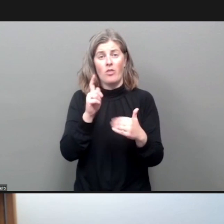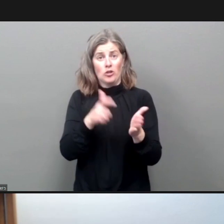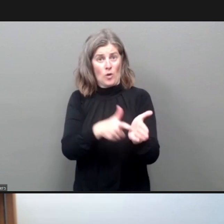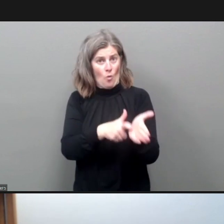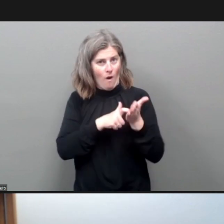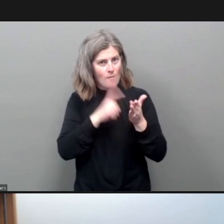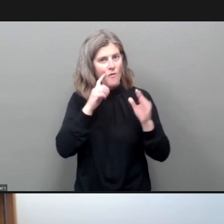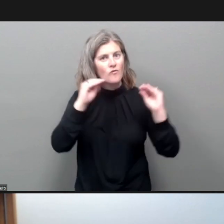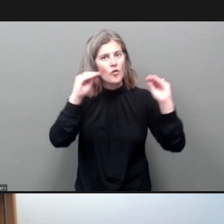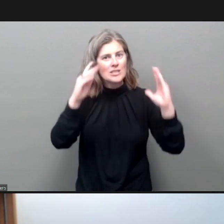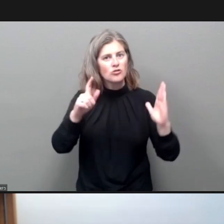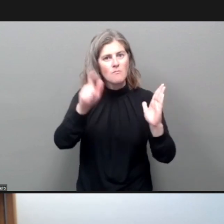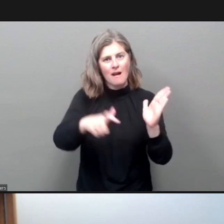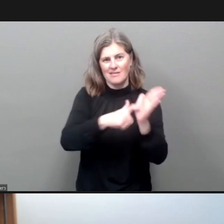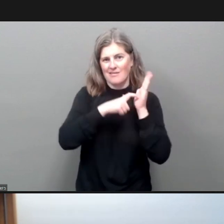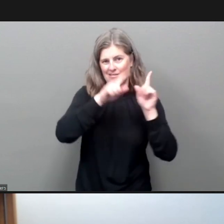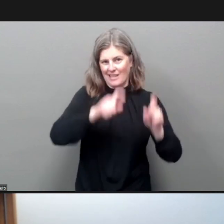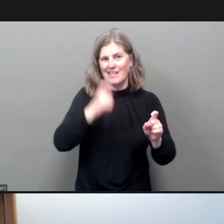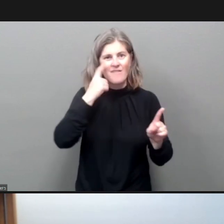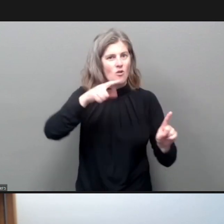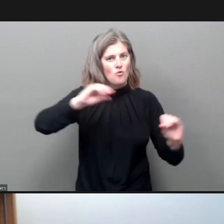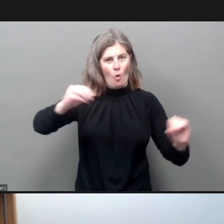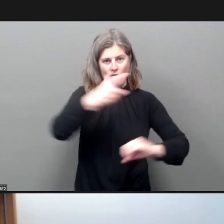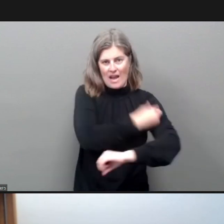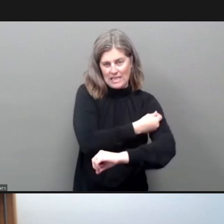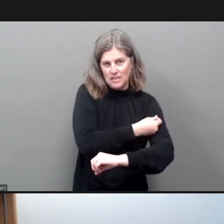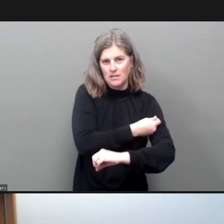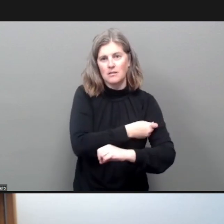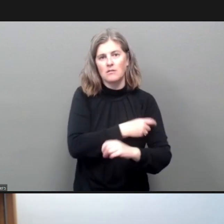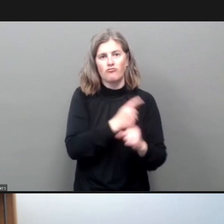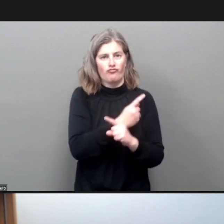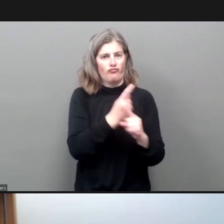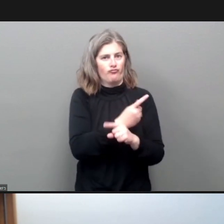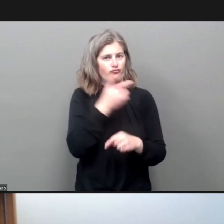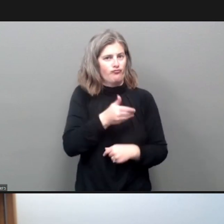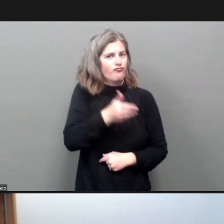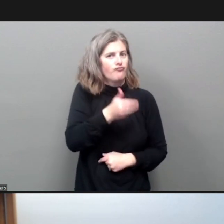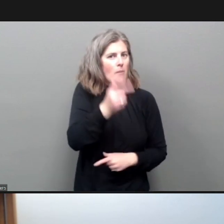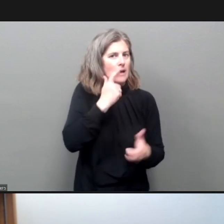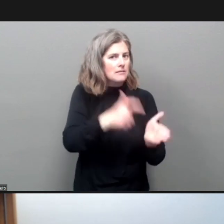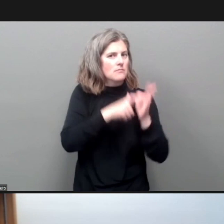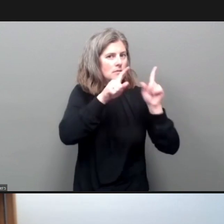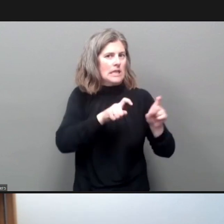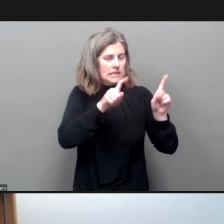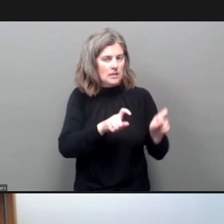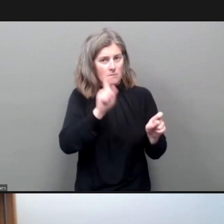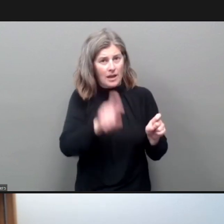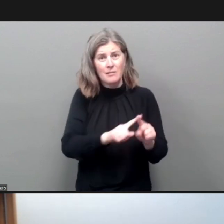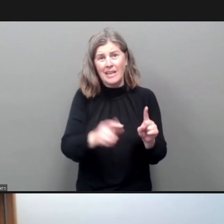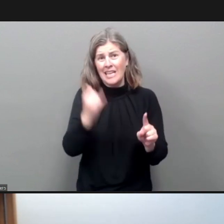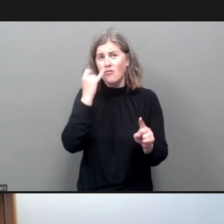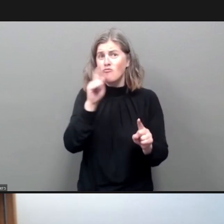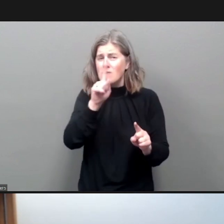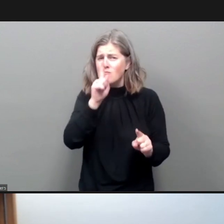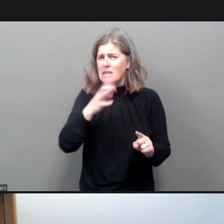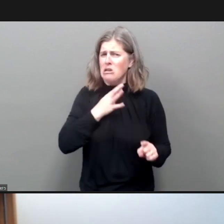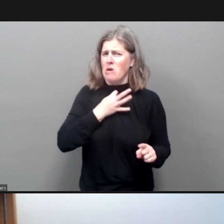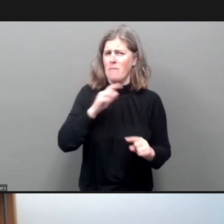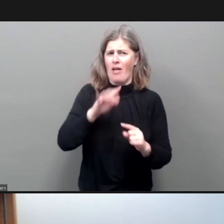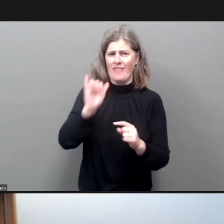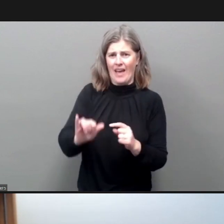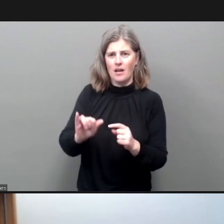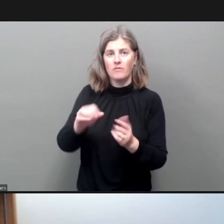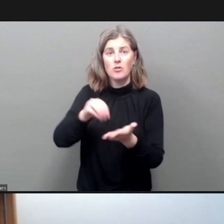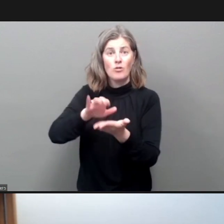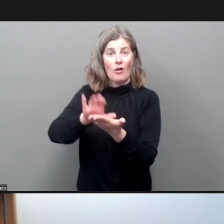to be tested, particularly the unvaccinated teachers, on a regular basis. But if you're really, really curious about this, you have to mark